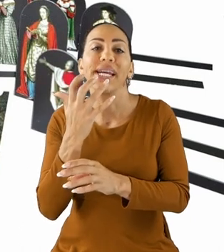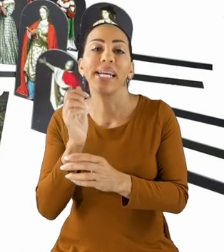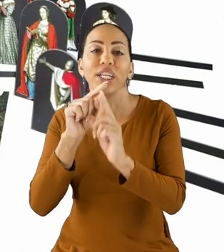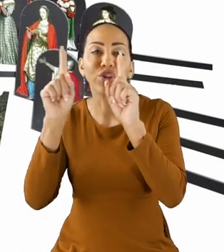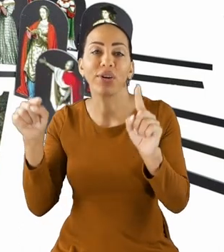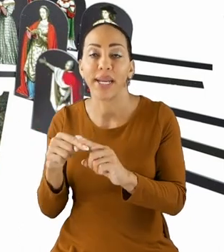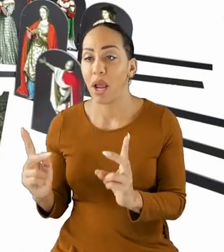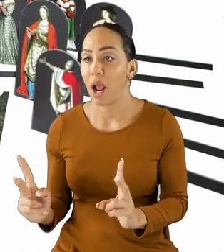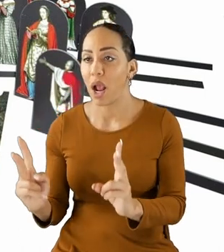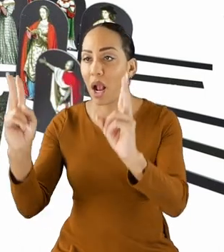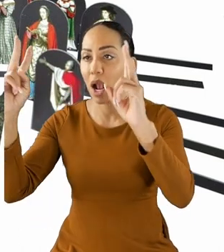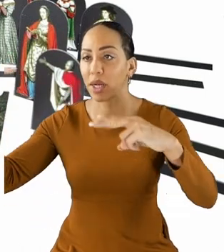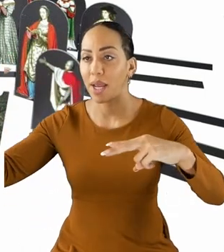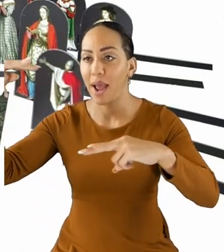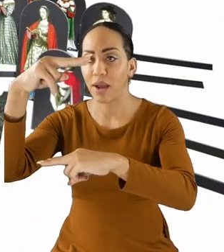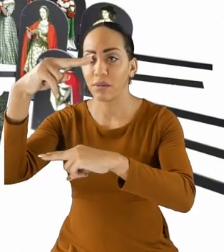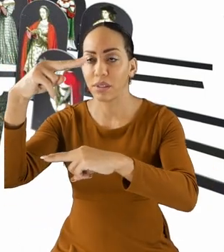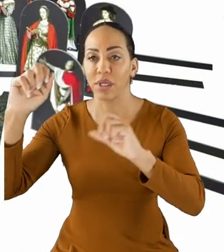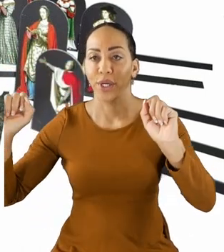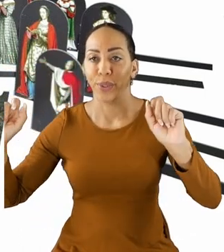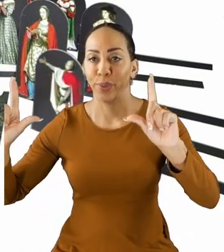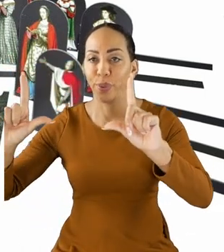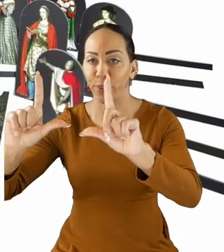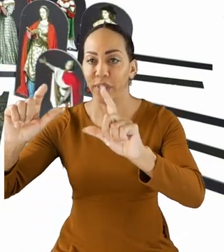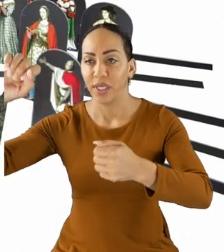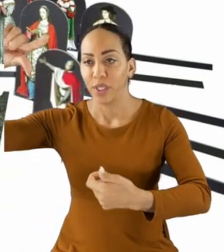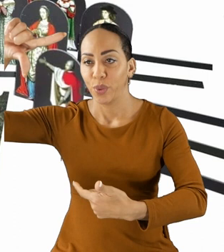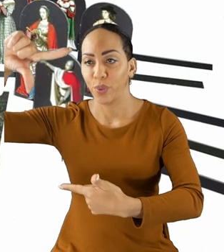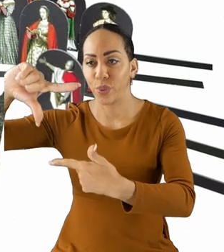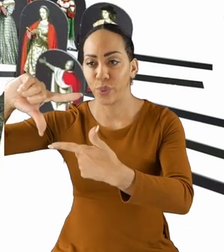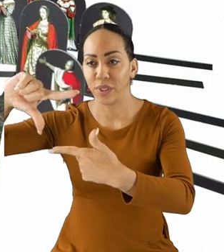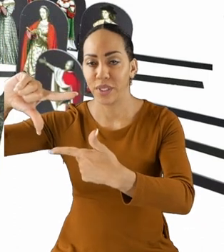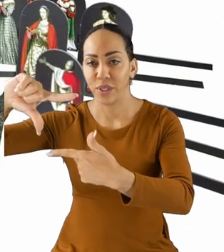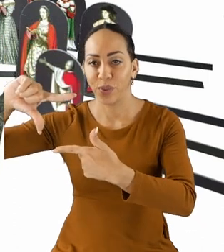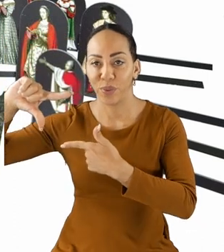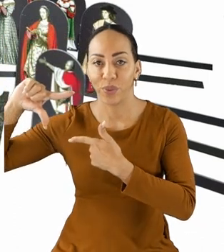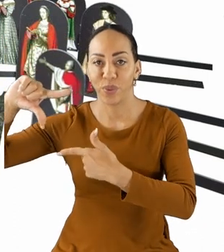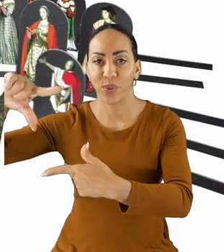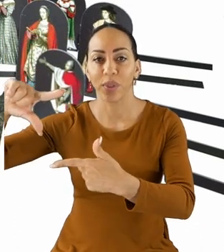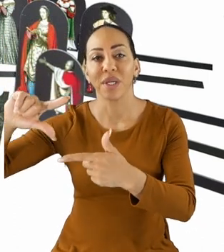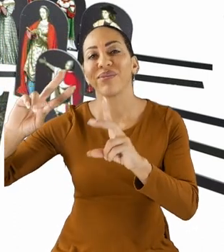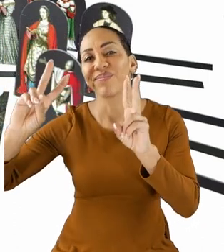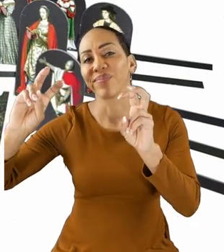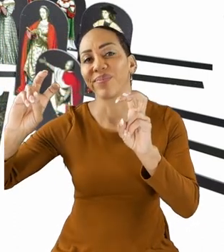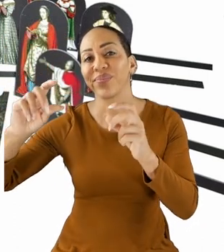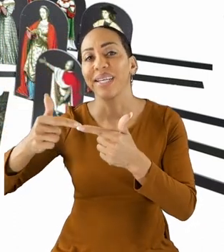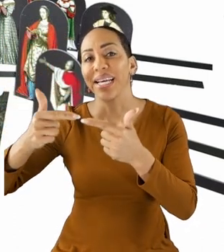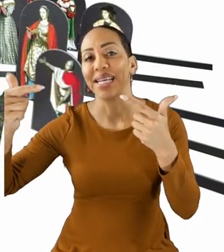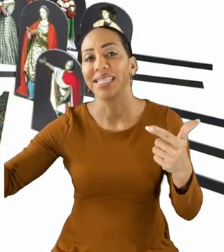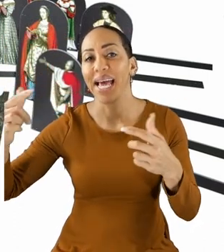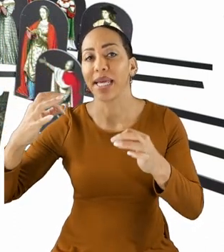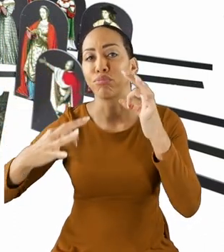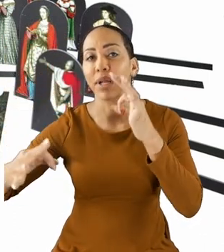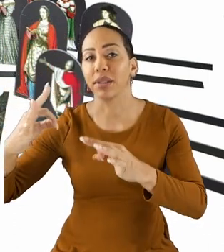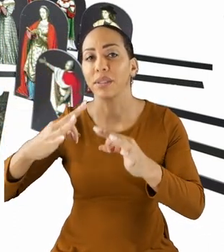screen backgrounds using chroma keying techniques, scaled and placed upstage and downstage in a telepresent equivalent of